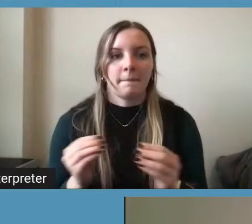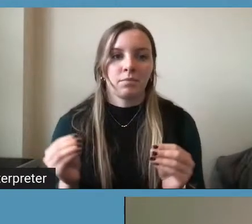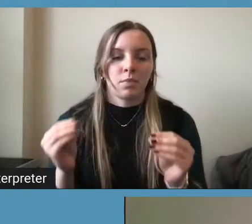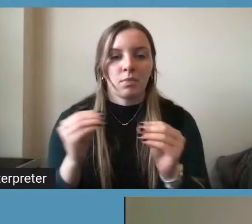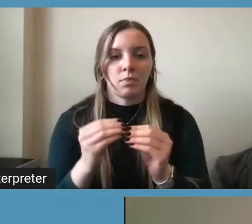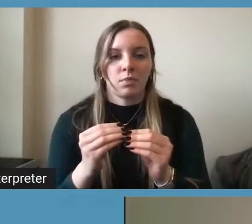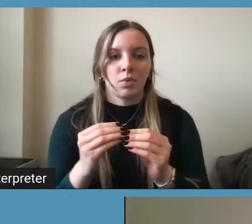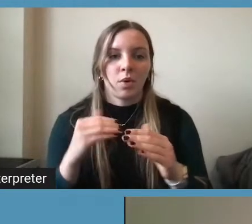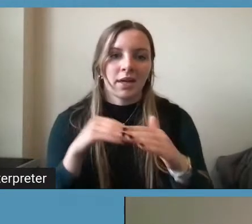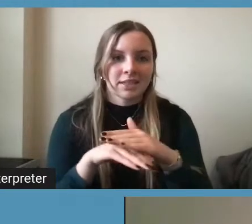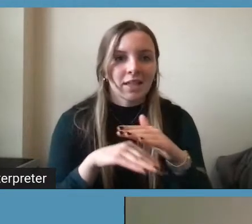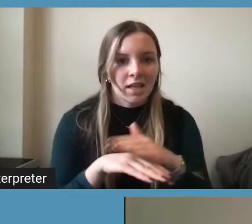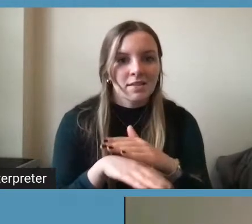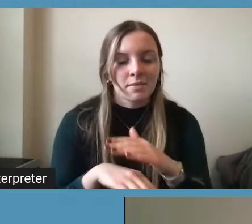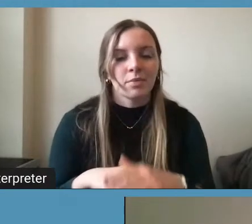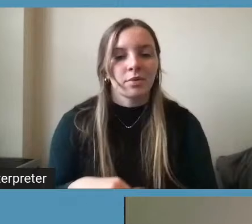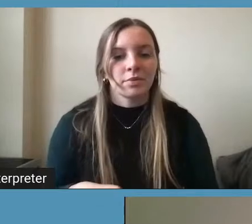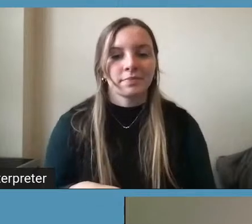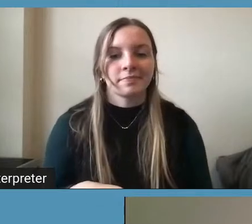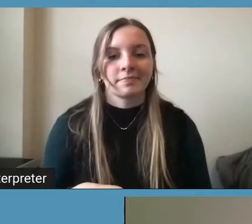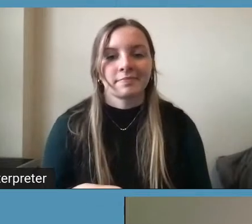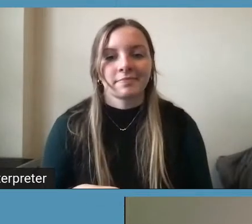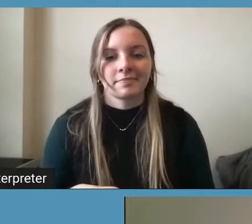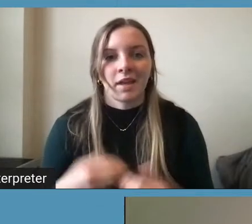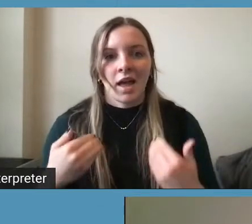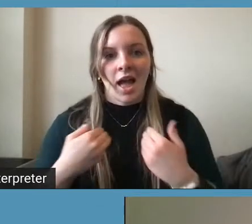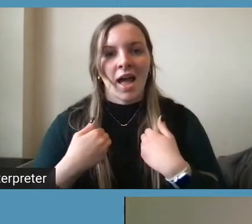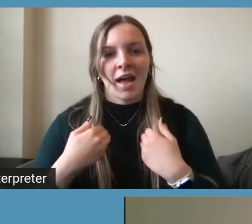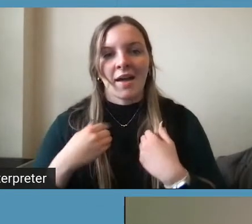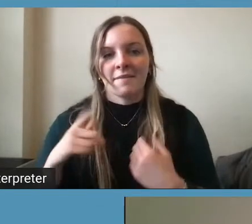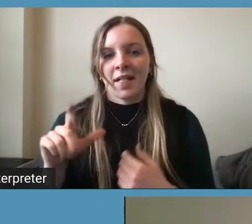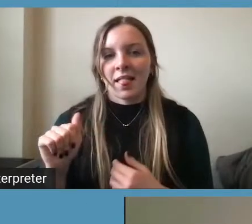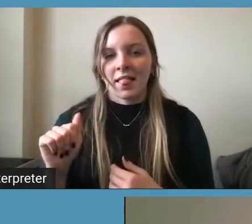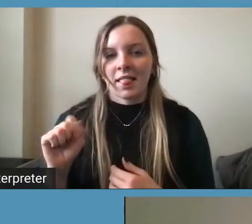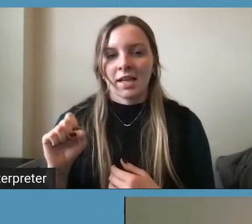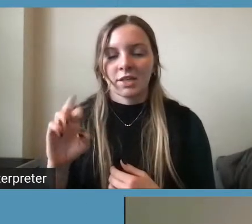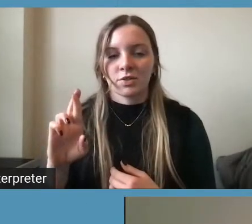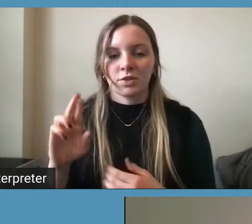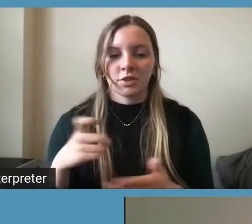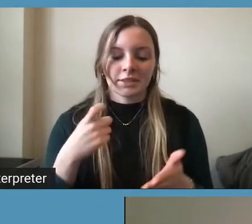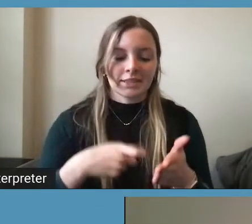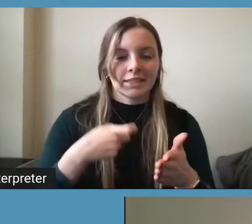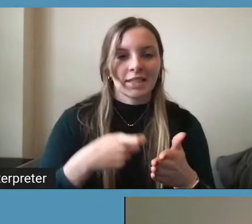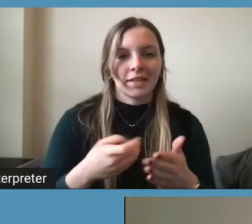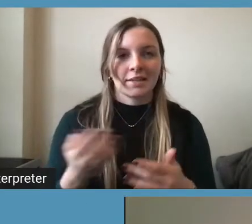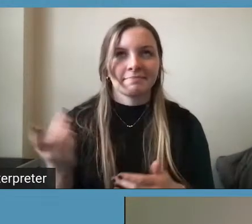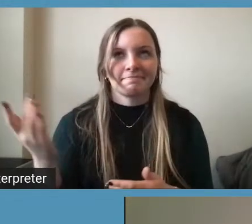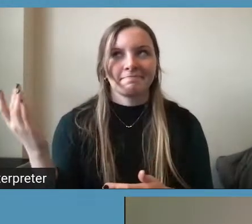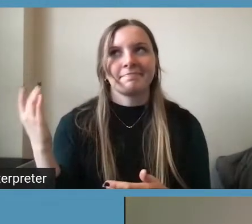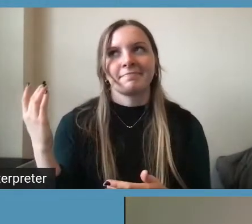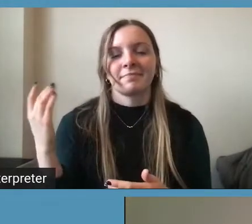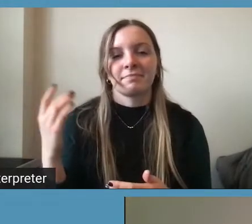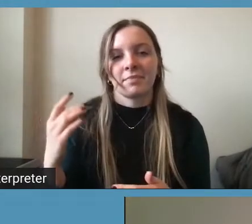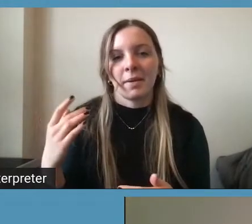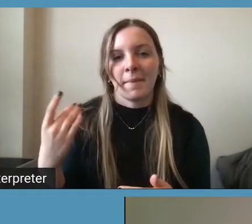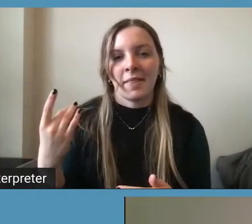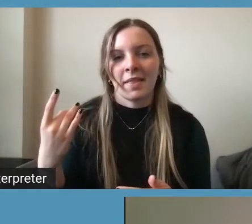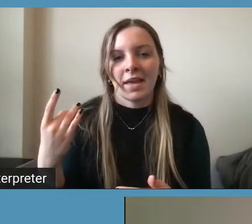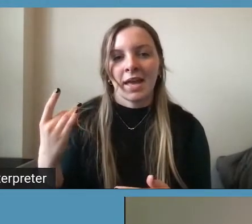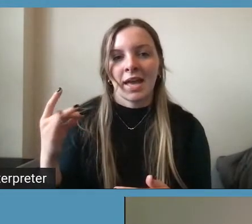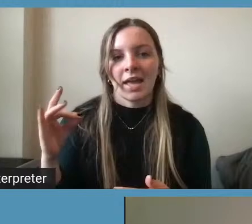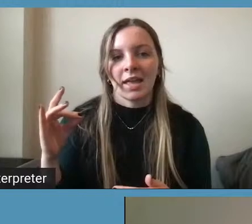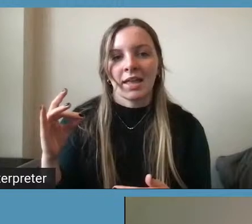Laser scanning systems have been around since the late 80s. And there isn't, I mean, they do what they